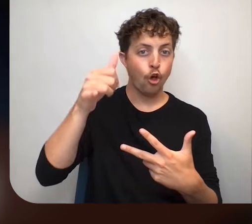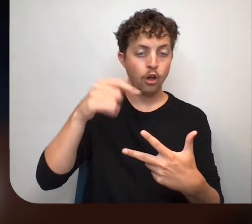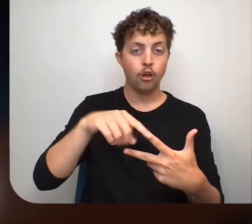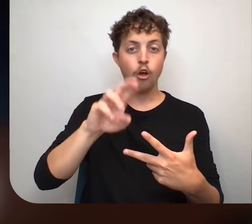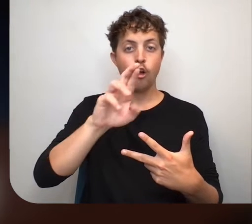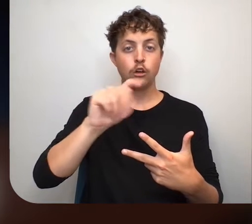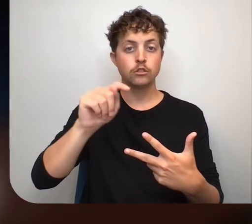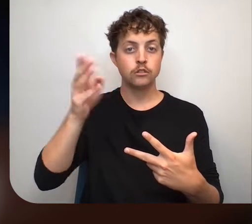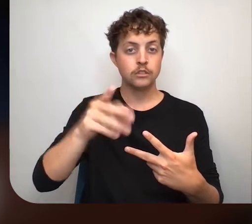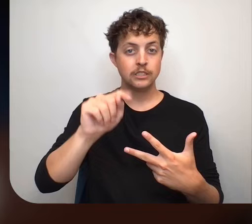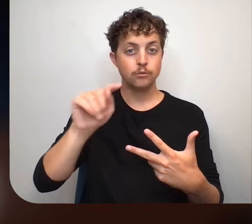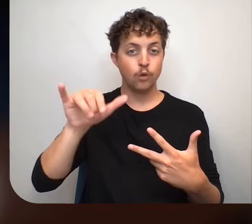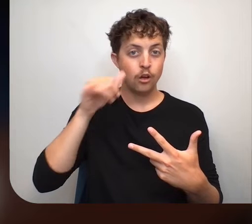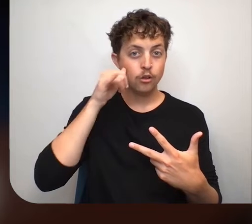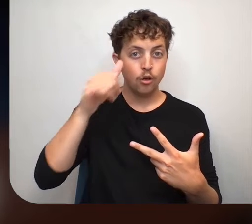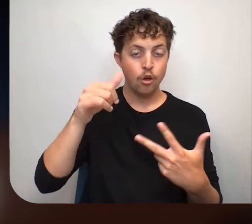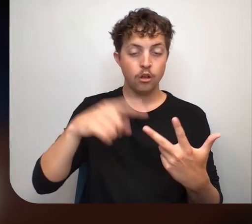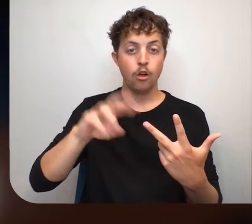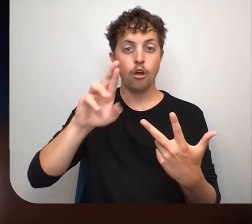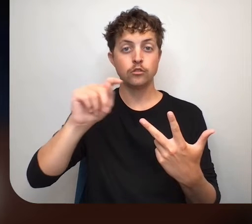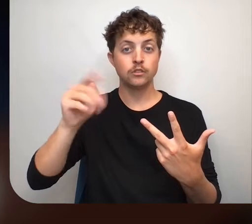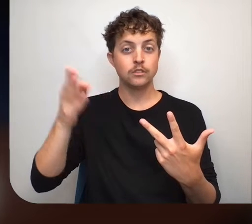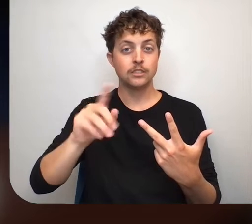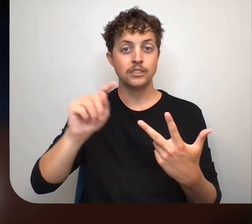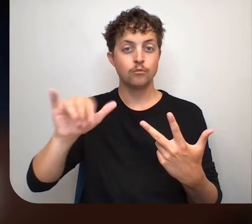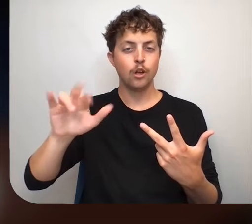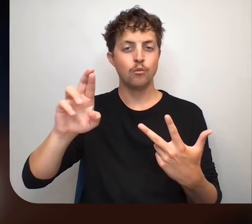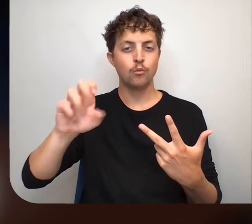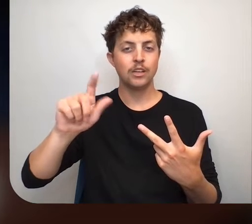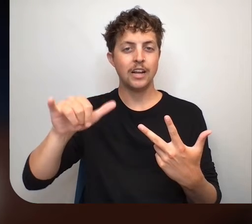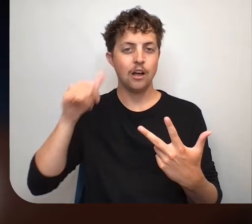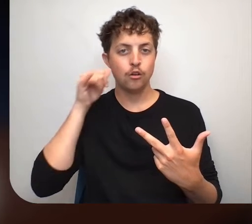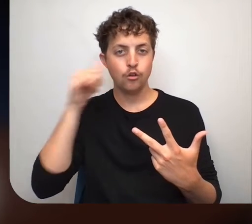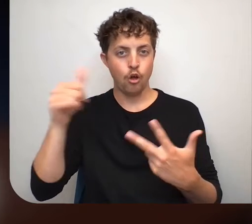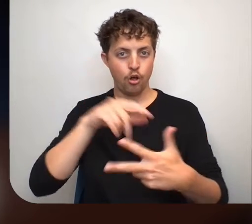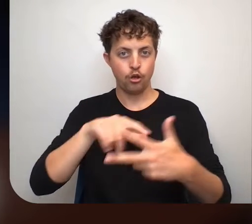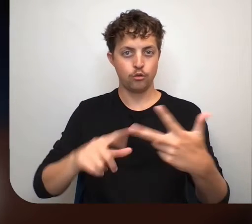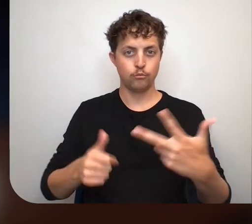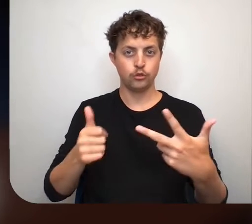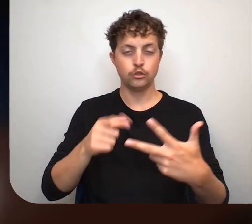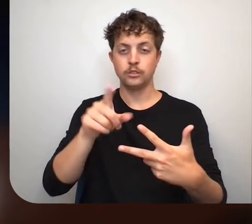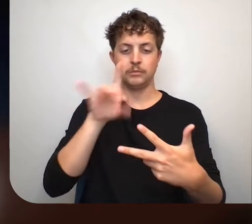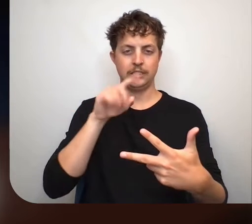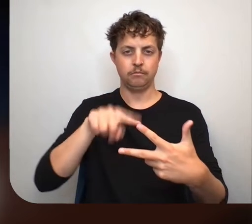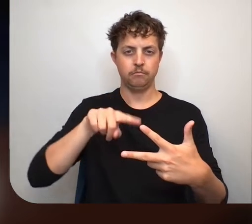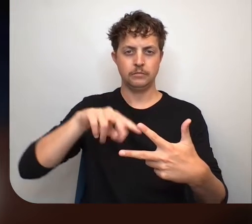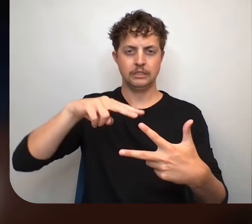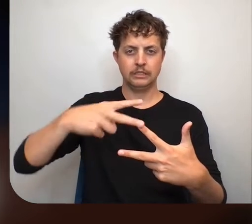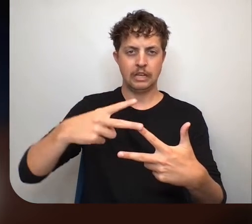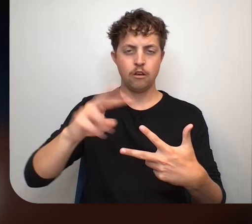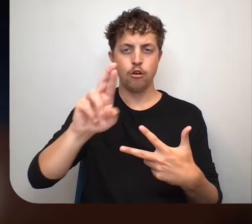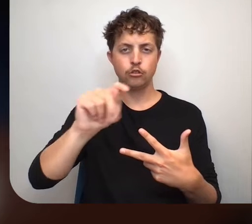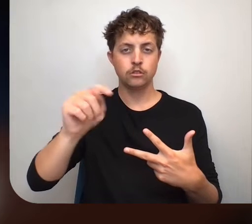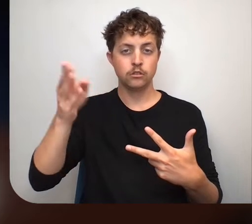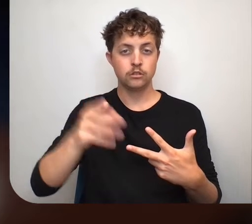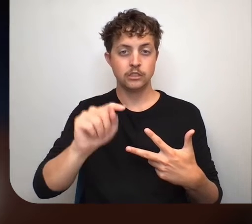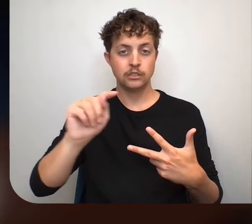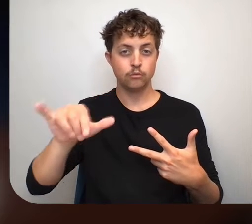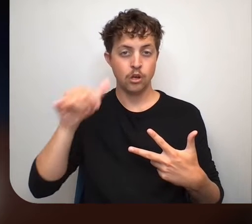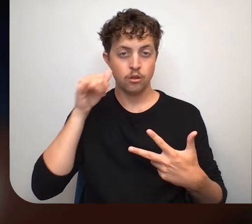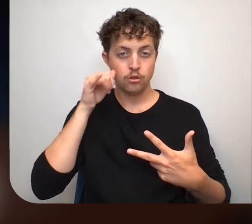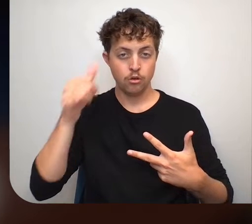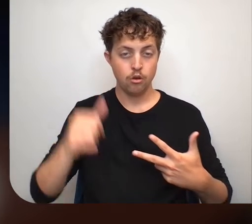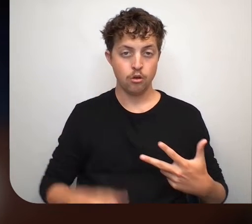RTT, TTY Call, and RTT, TTY Relay Call. You select RTT, TTY Call.